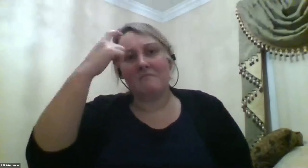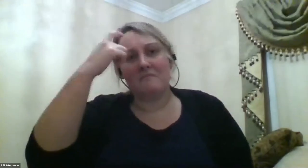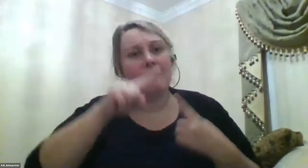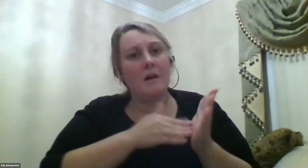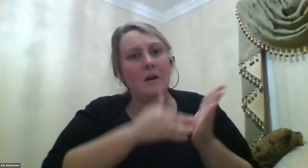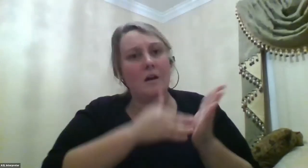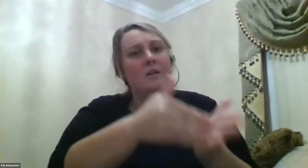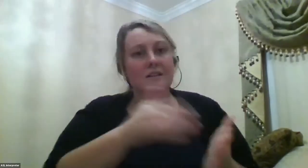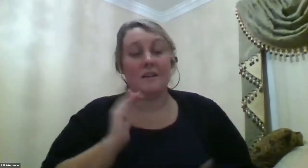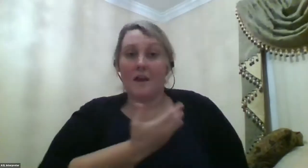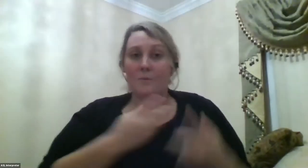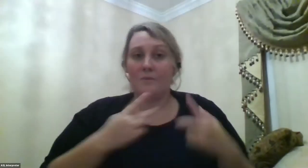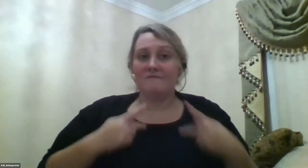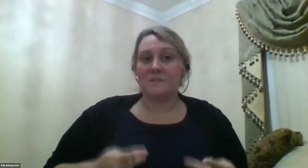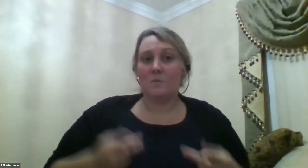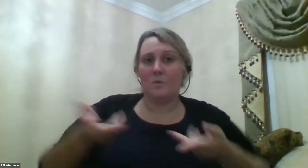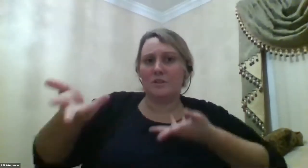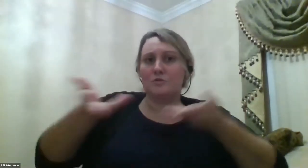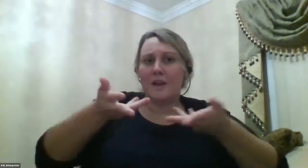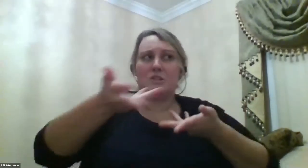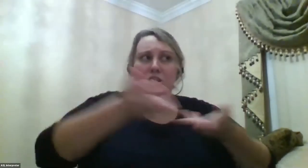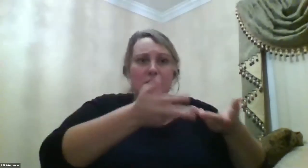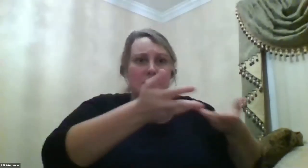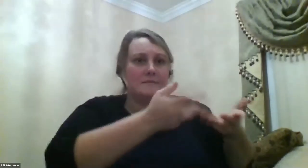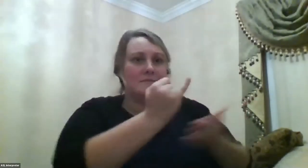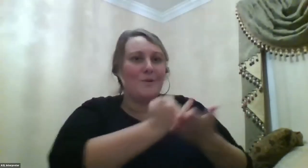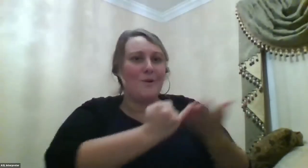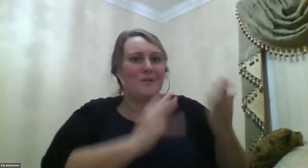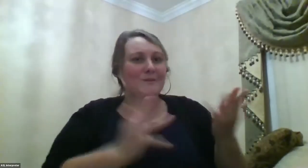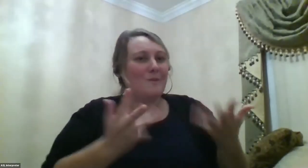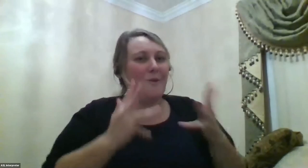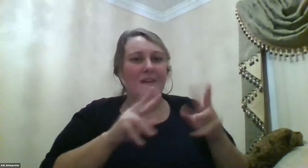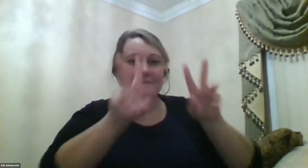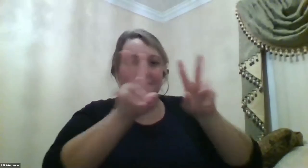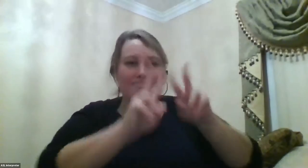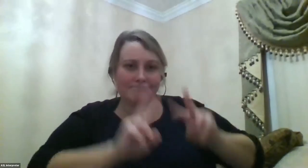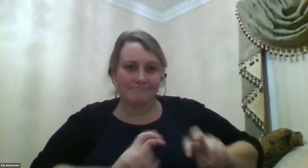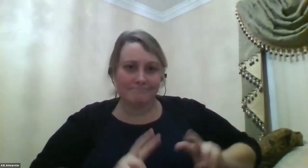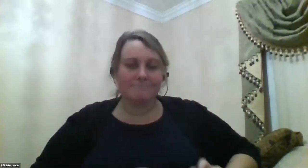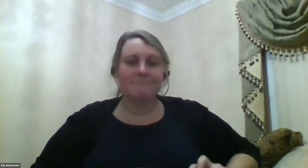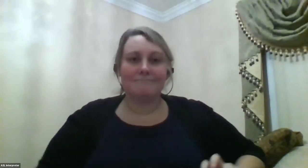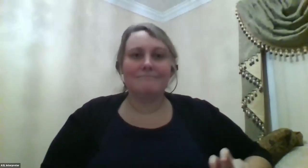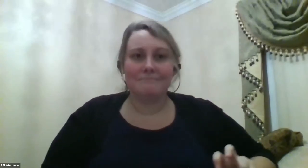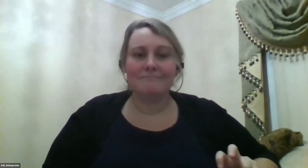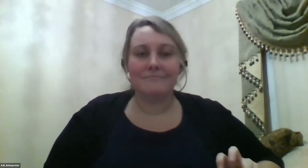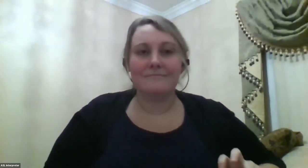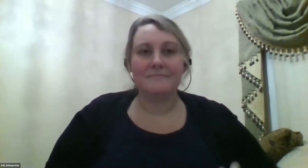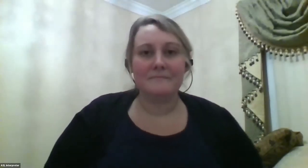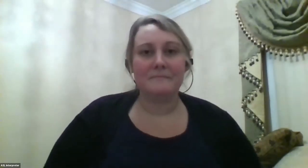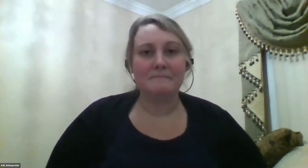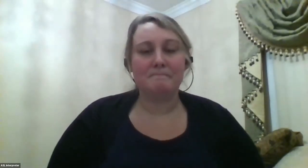engagement and also how the architecture around us has been, um, radically delimited by